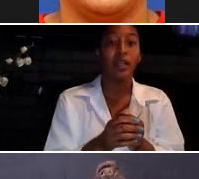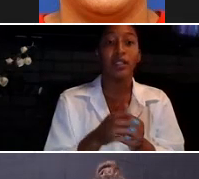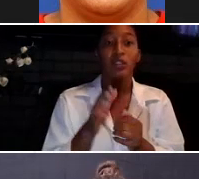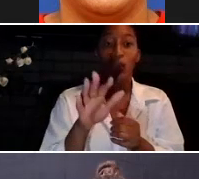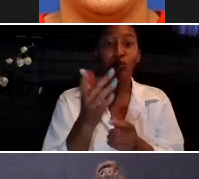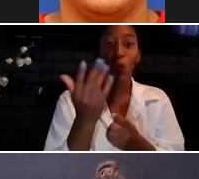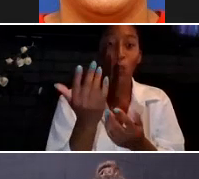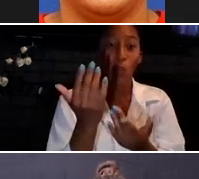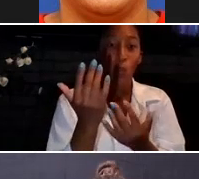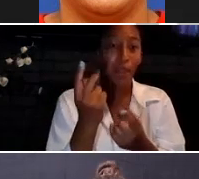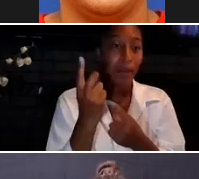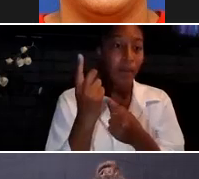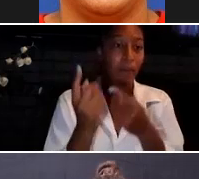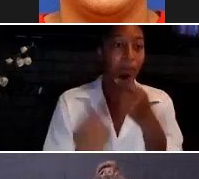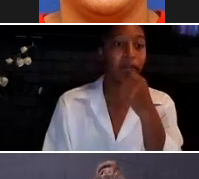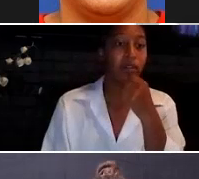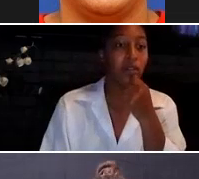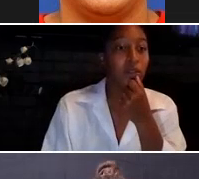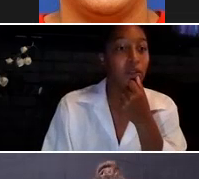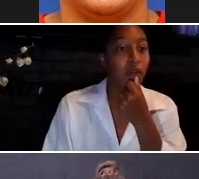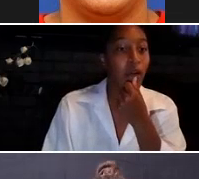Okay. So